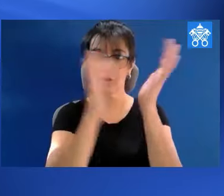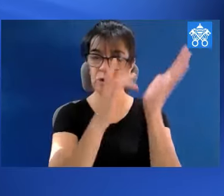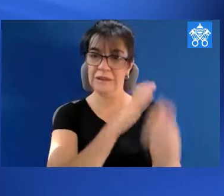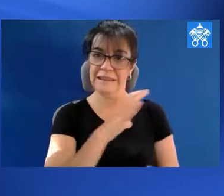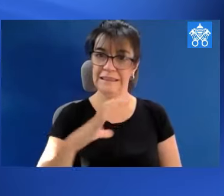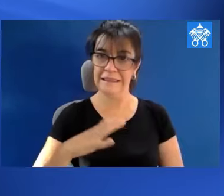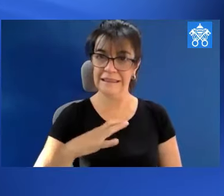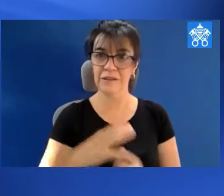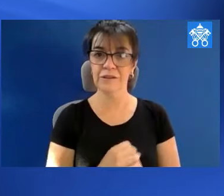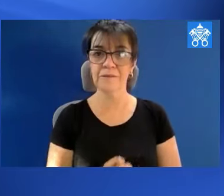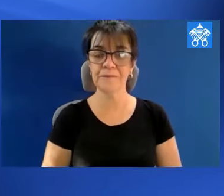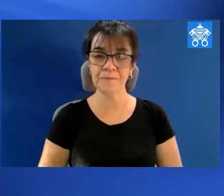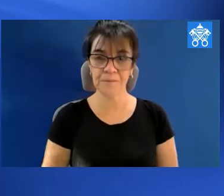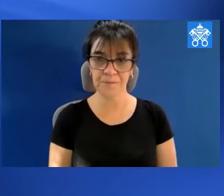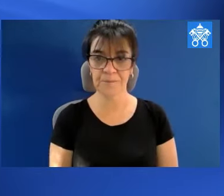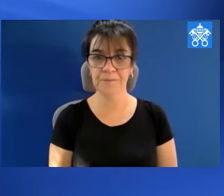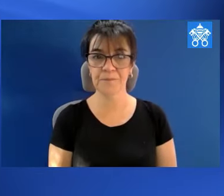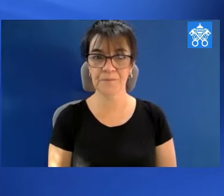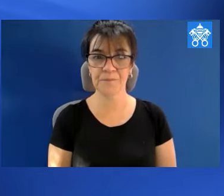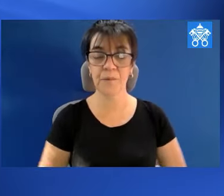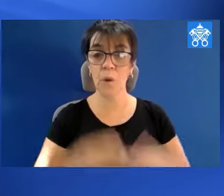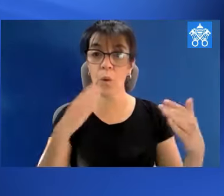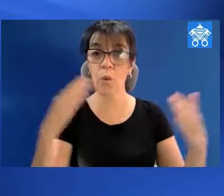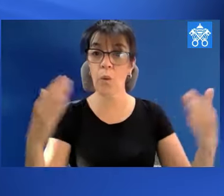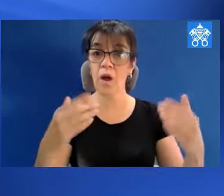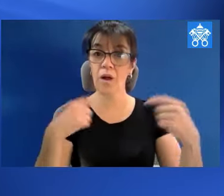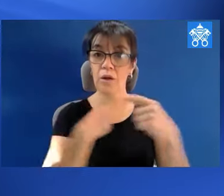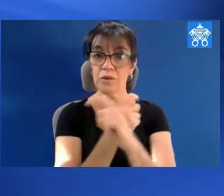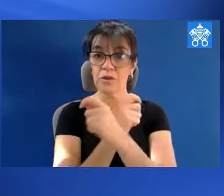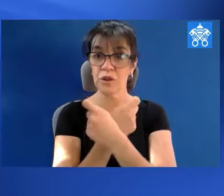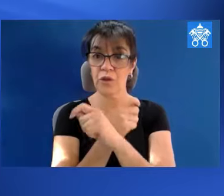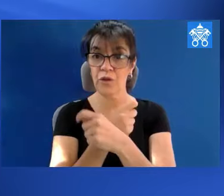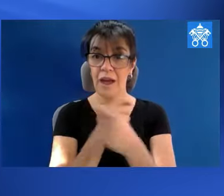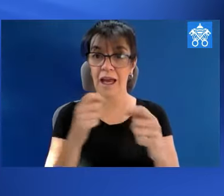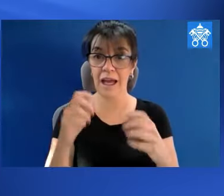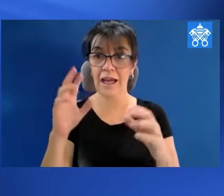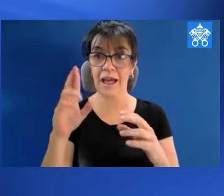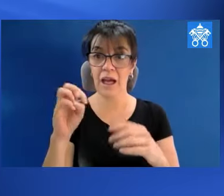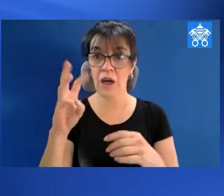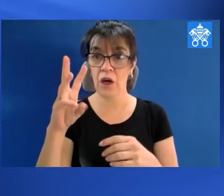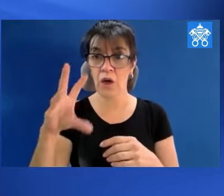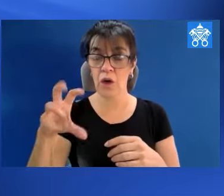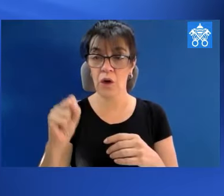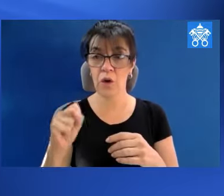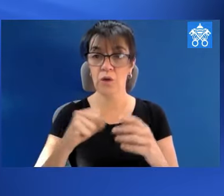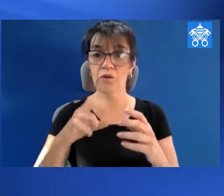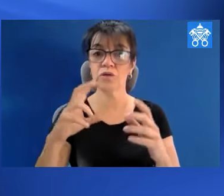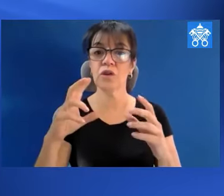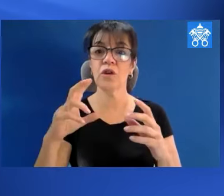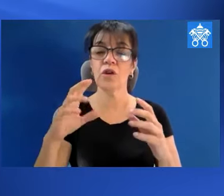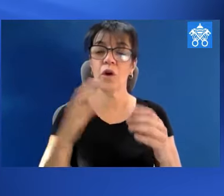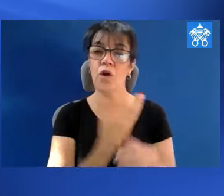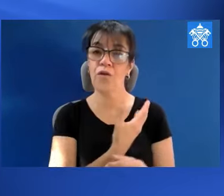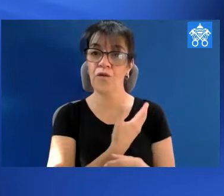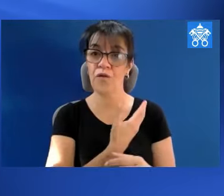Laudator Jesus Christus. Praise be Jesus Christ, and welcome to Vatican Radio's live-streamed broadcast of